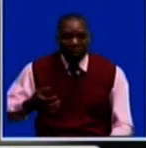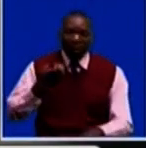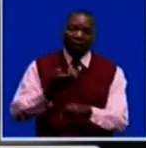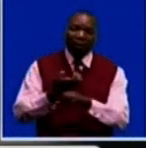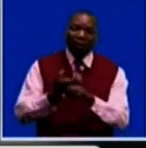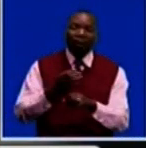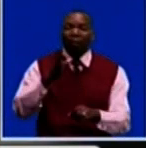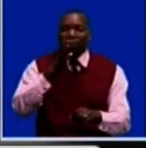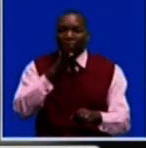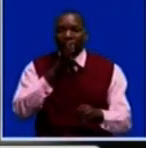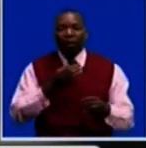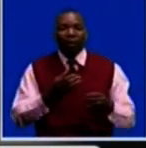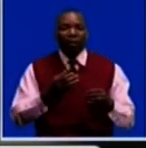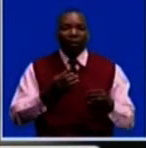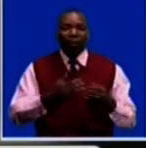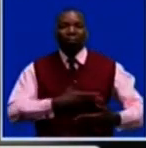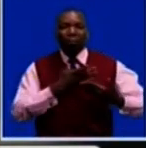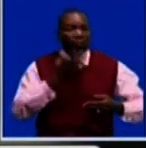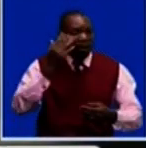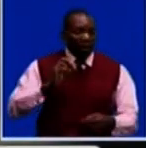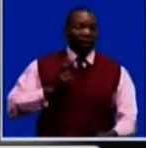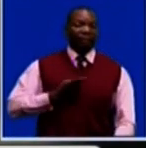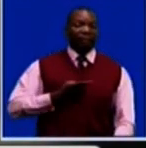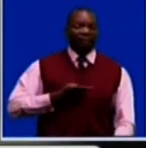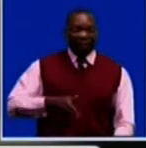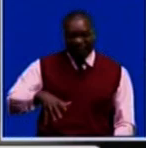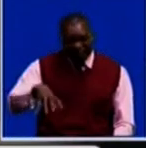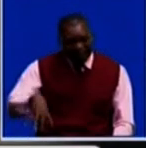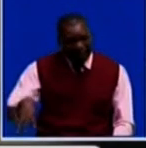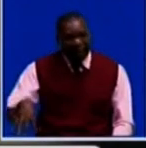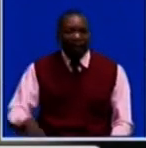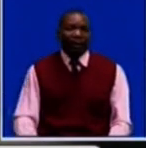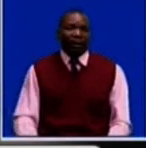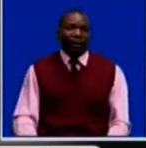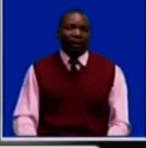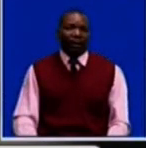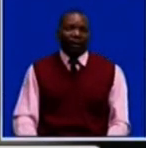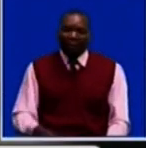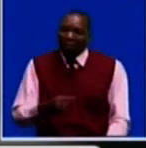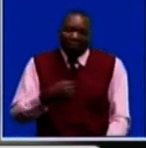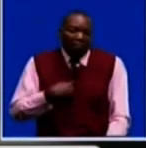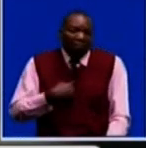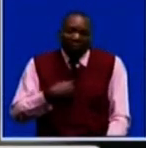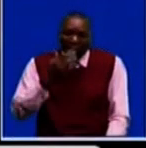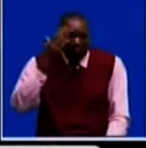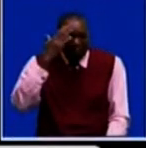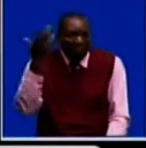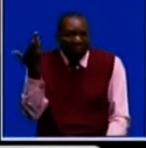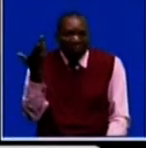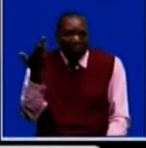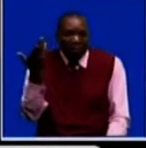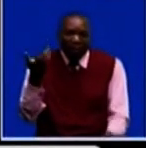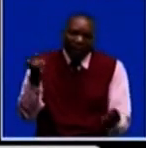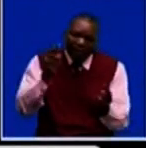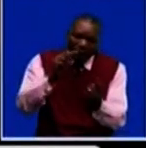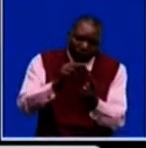us because we were still young. I didn't know until